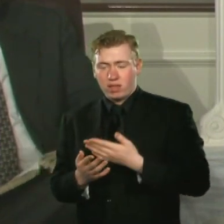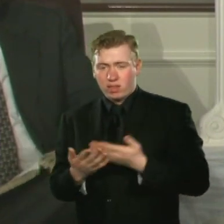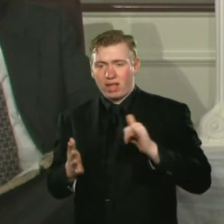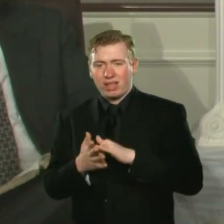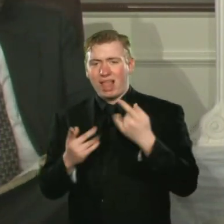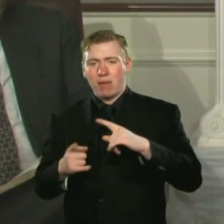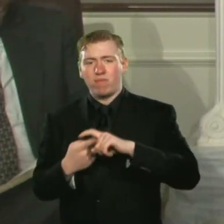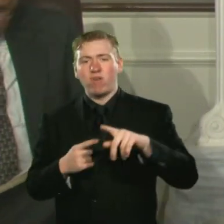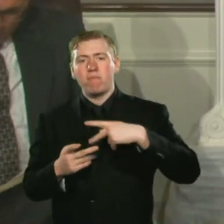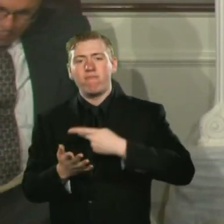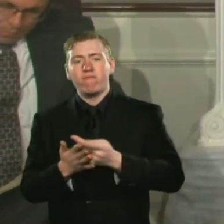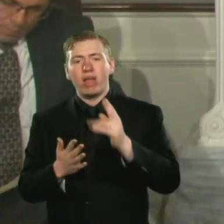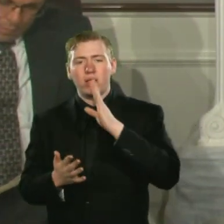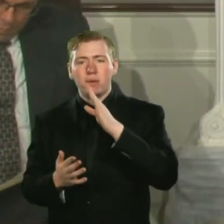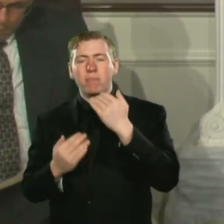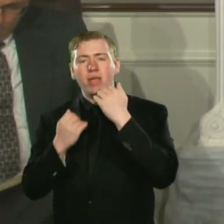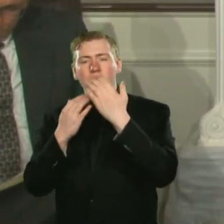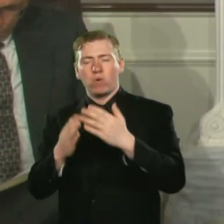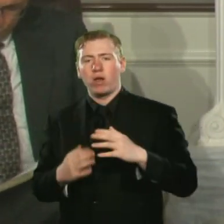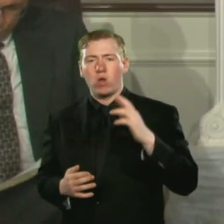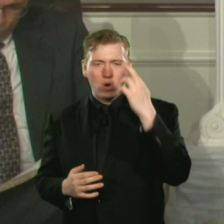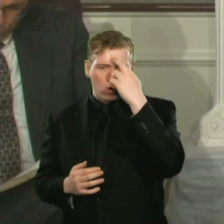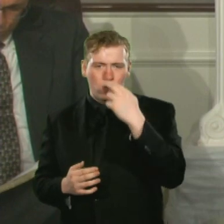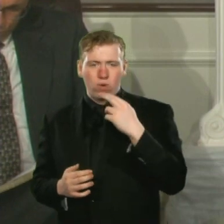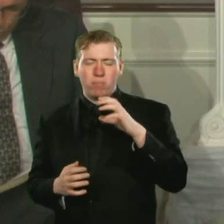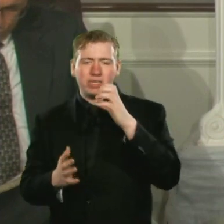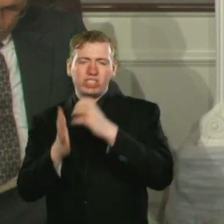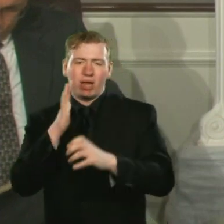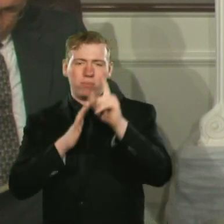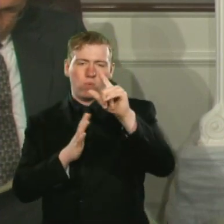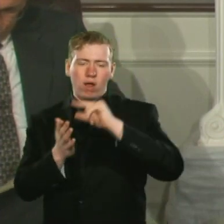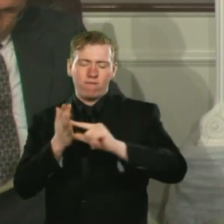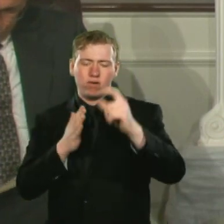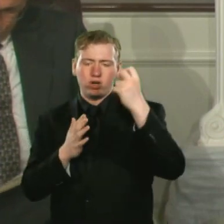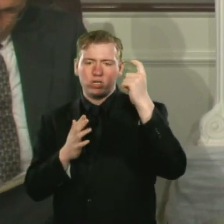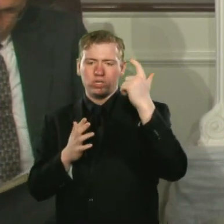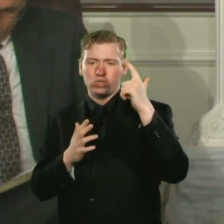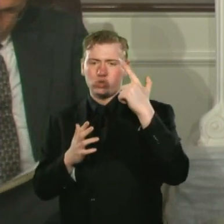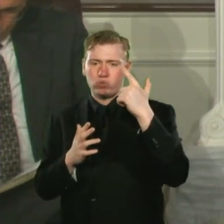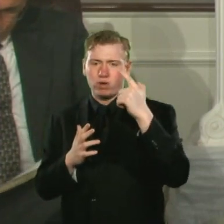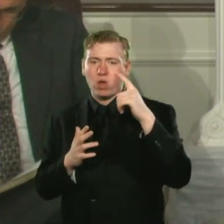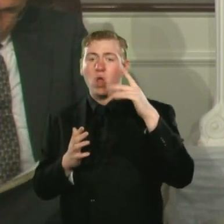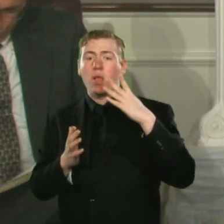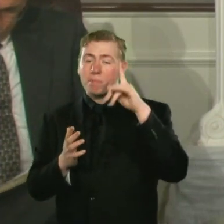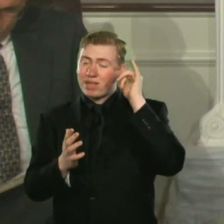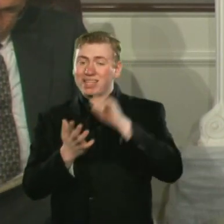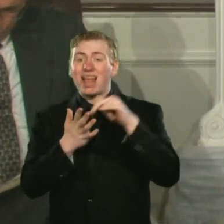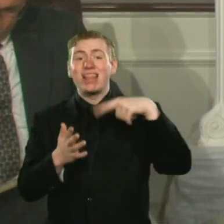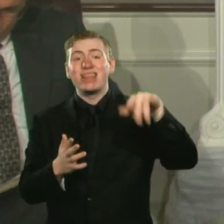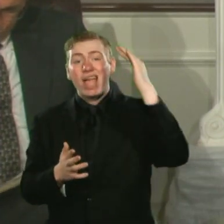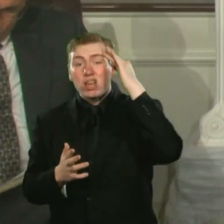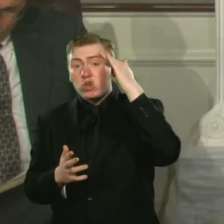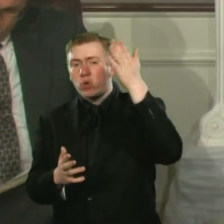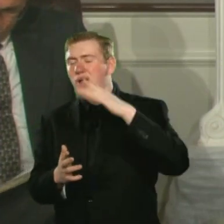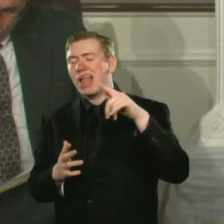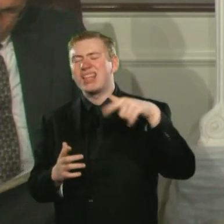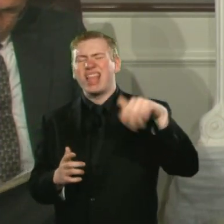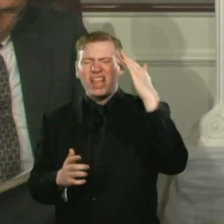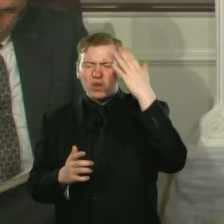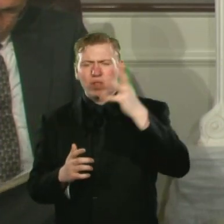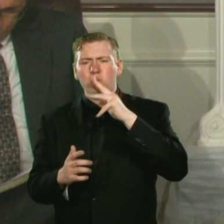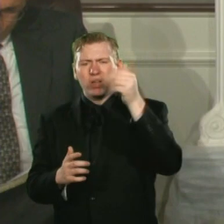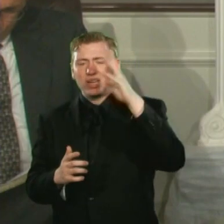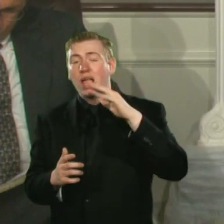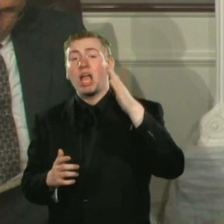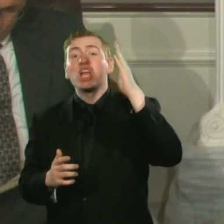Would you look, if you would please, Romans chapter 1, verse number 21. Because that when they knew God, they knew that it was a God. God does not